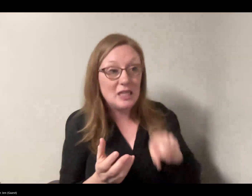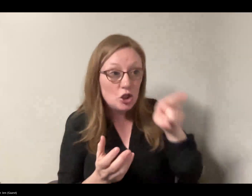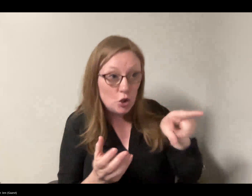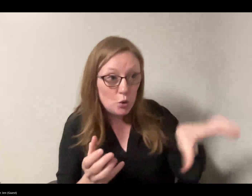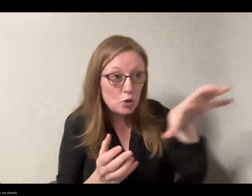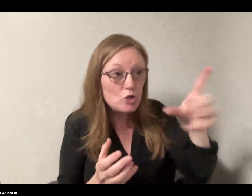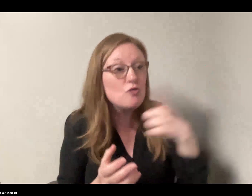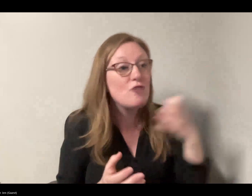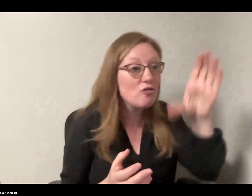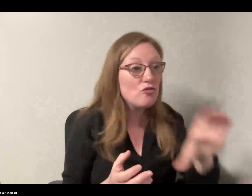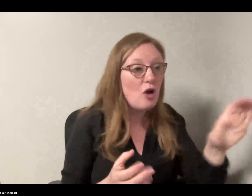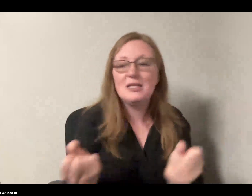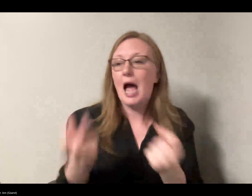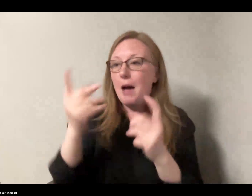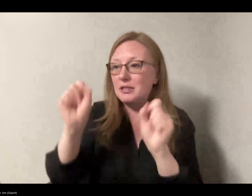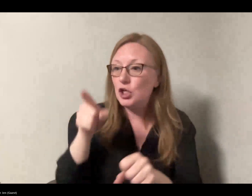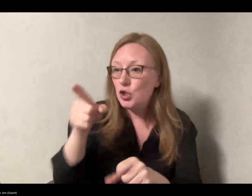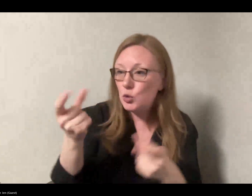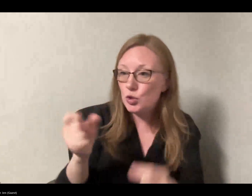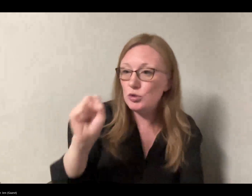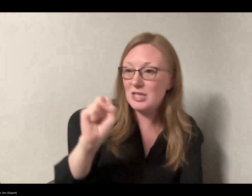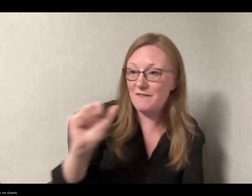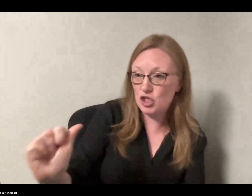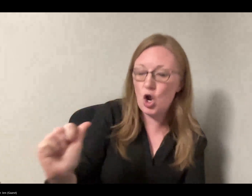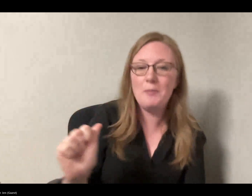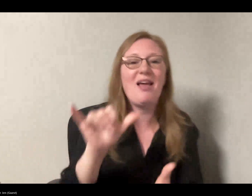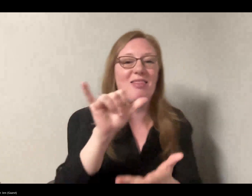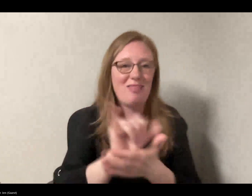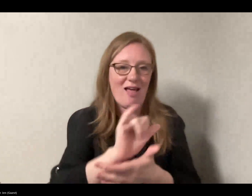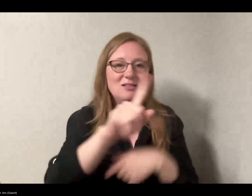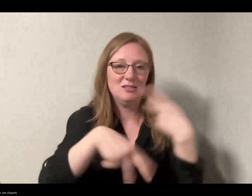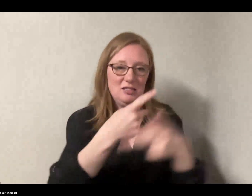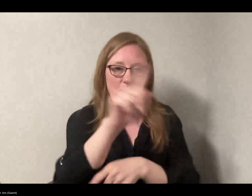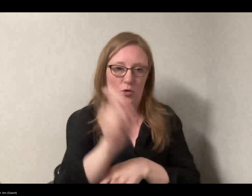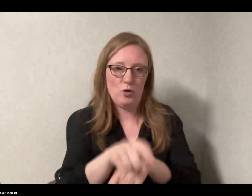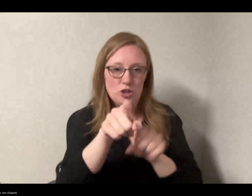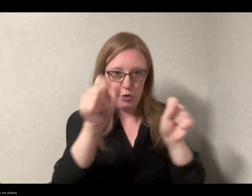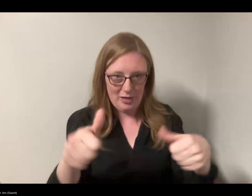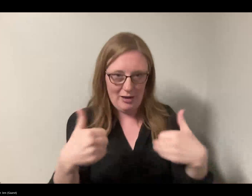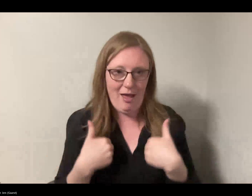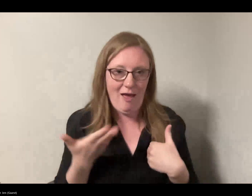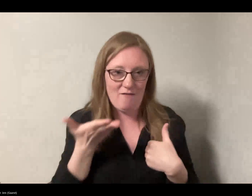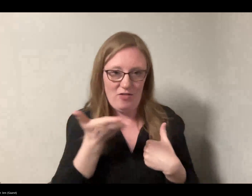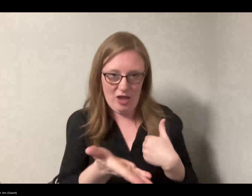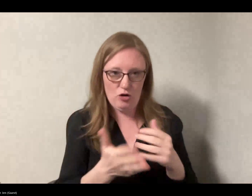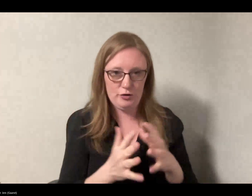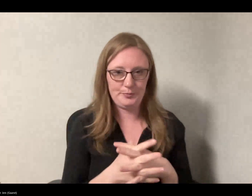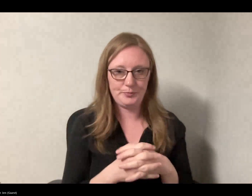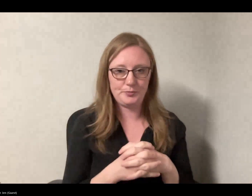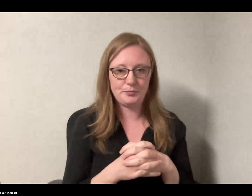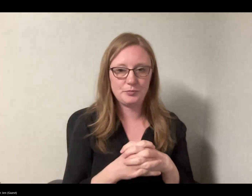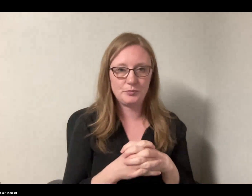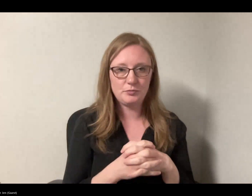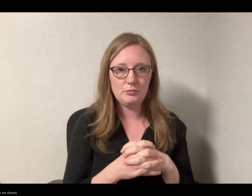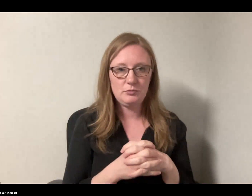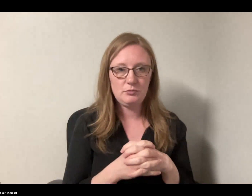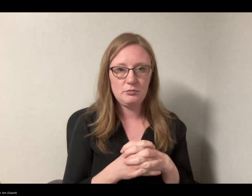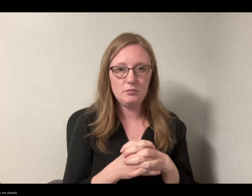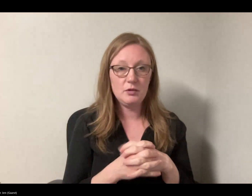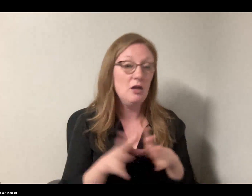How much can you do Salvation Army? Those are the kind of questions that you can get in there. So you get them